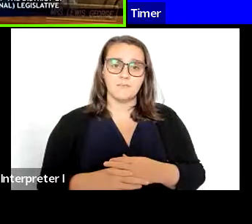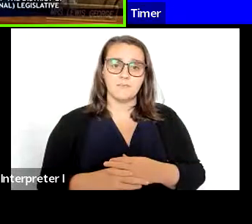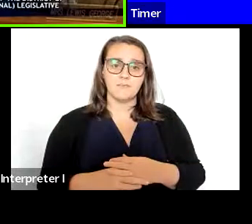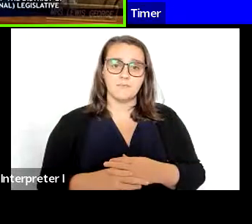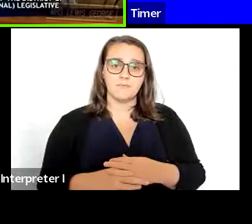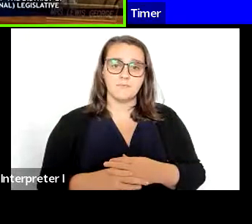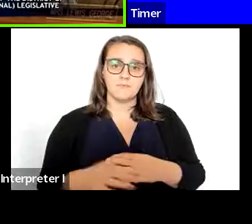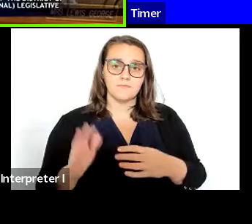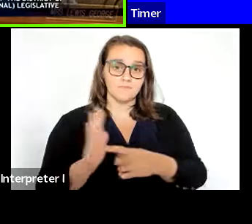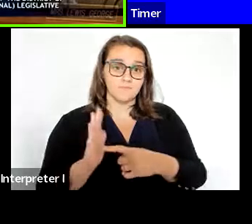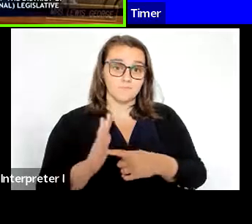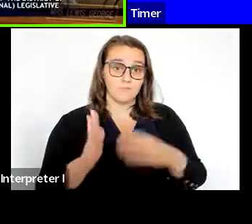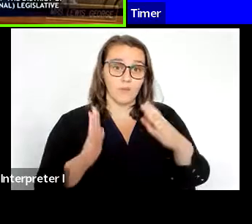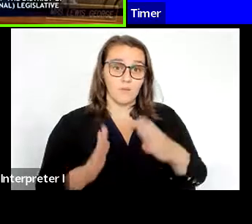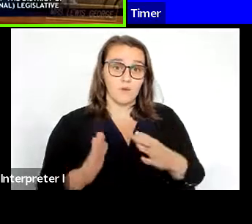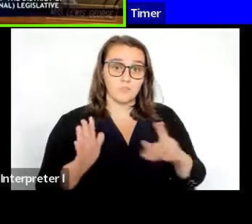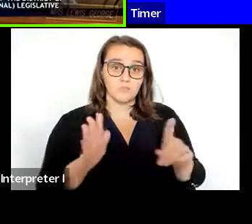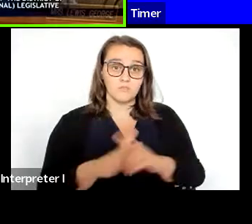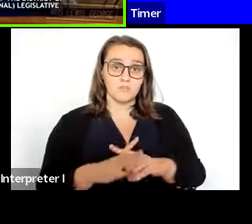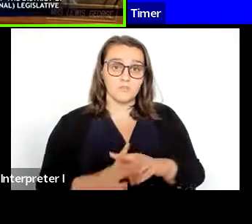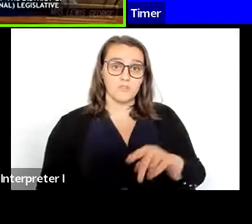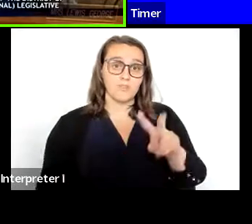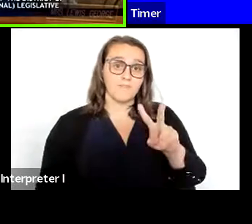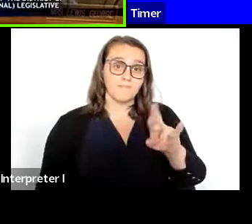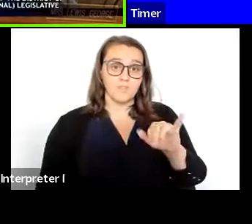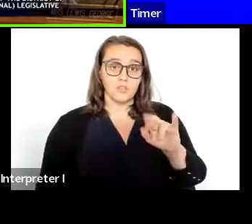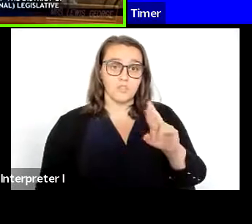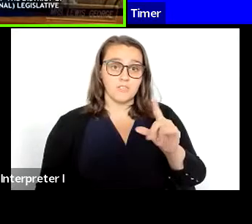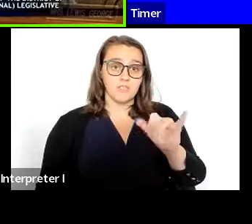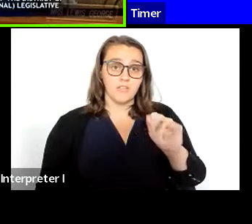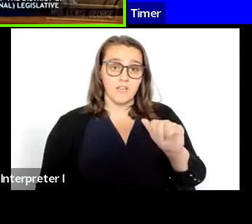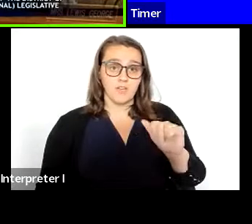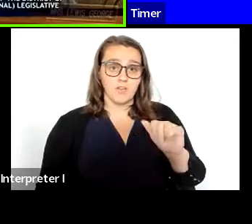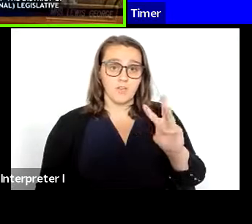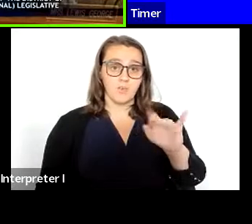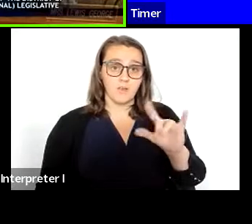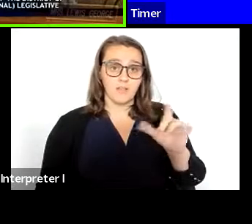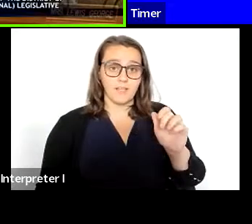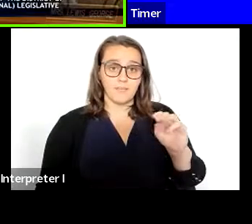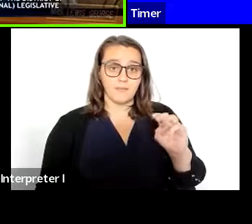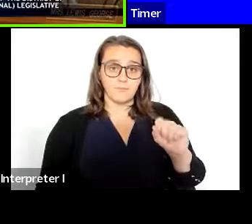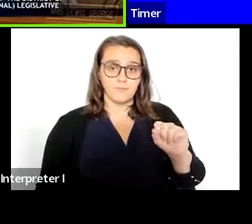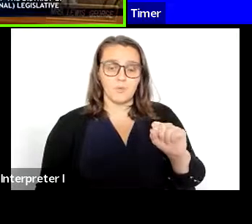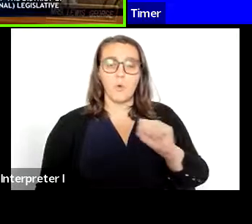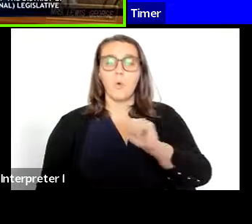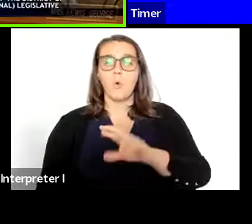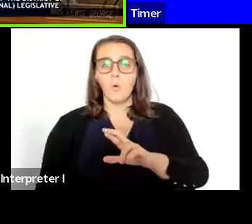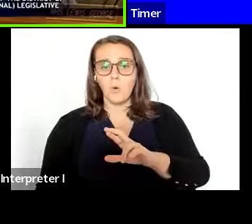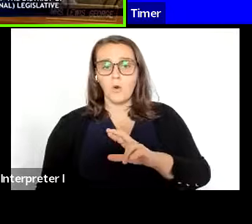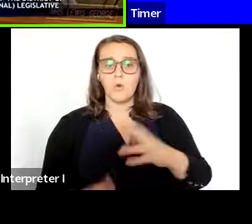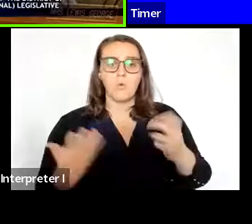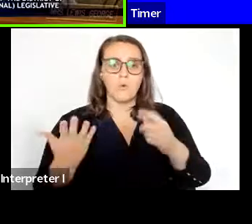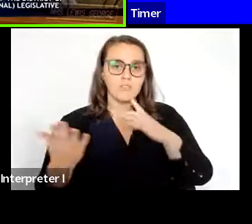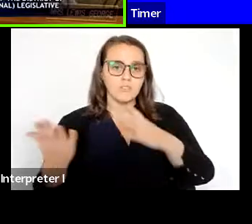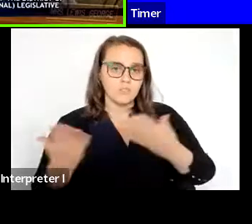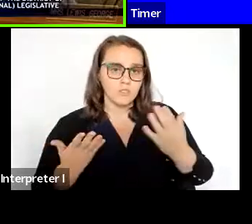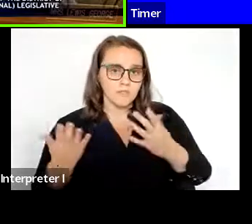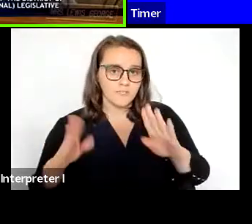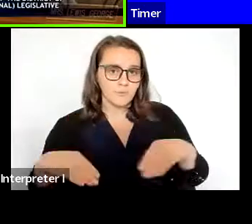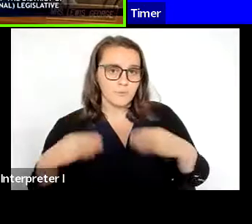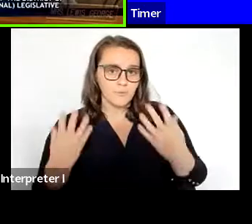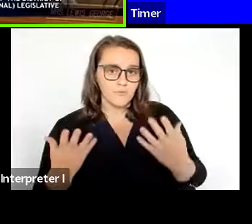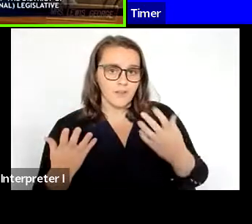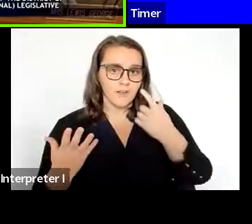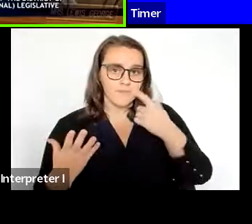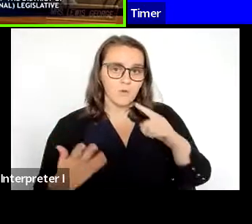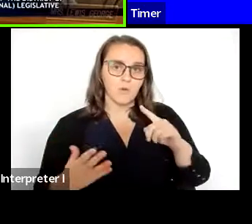let's say if someone showed up at Virginia Williams versus what type of legal services would we be providing in an Office